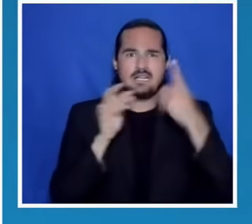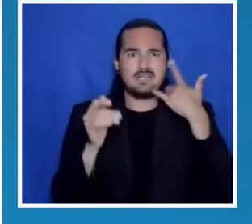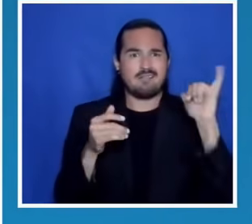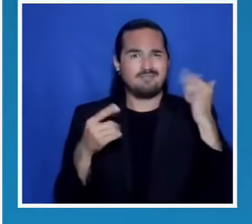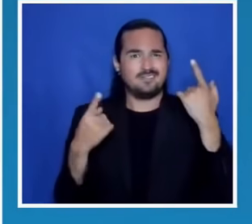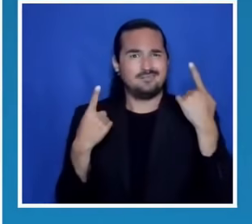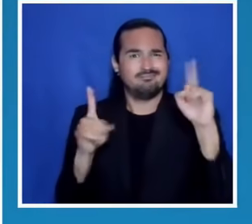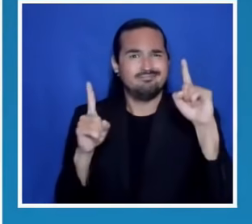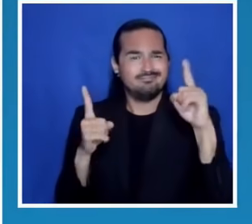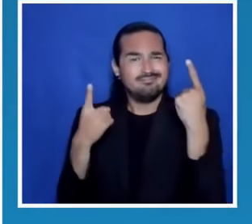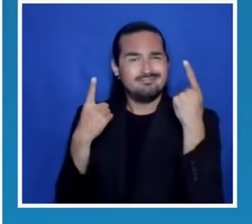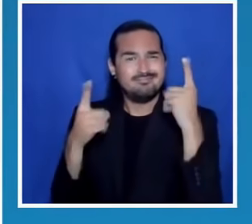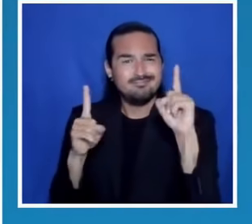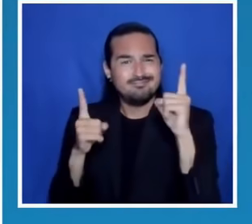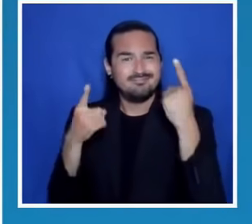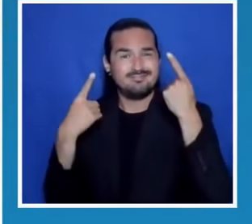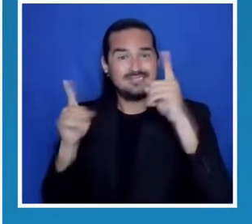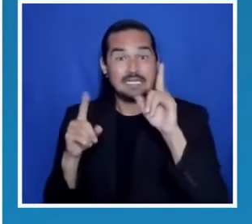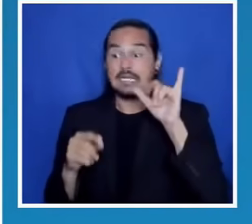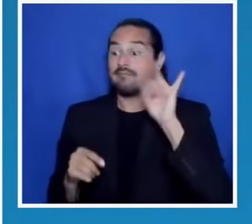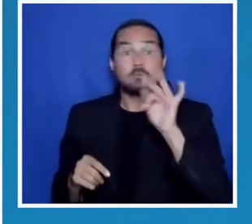recall tomorrow.